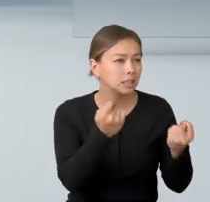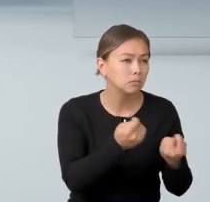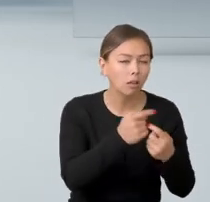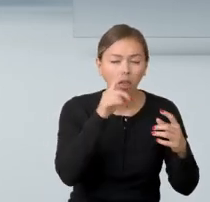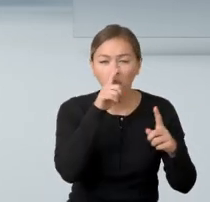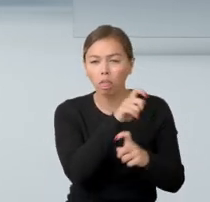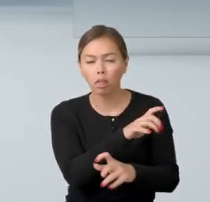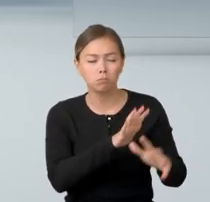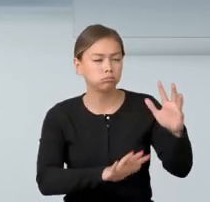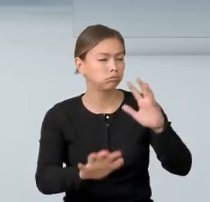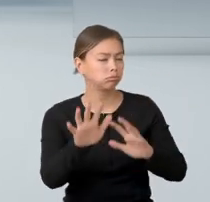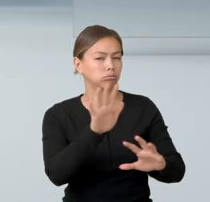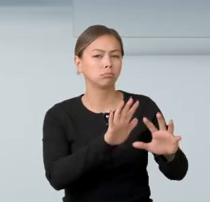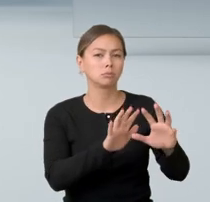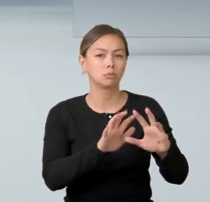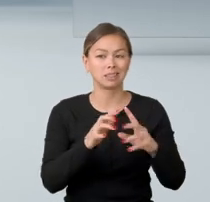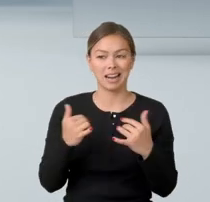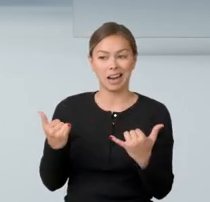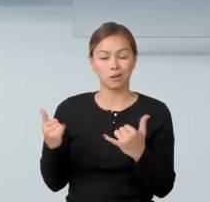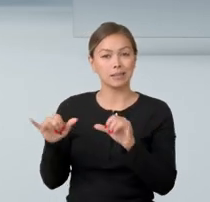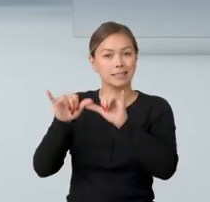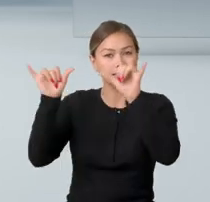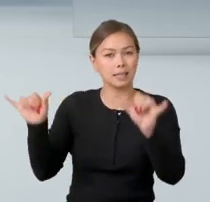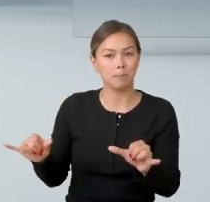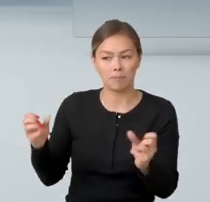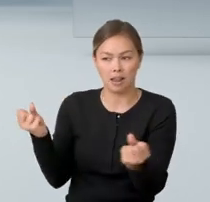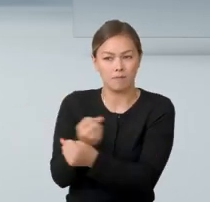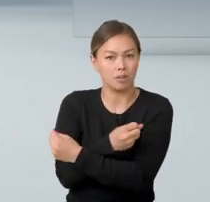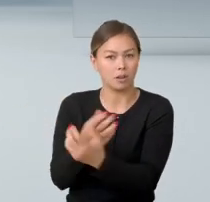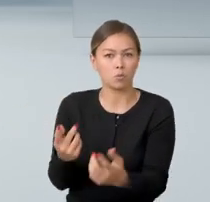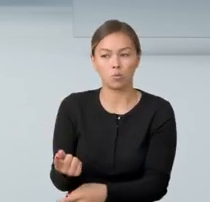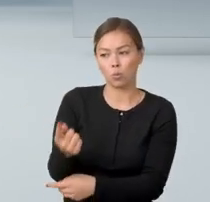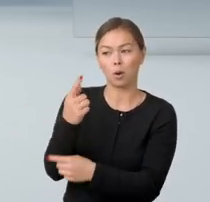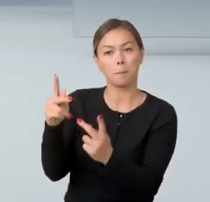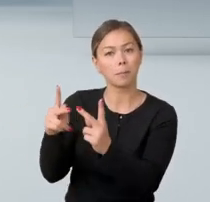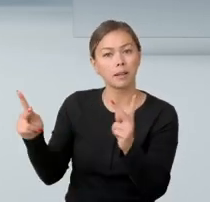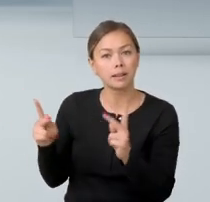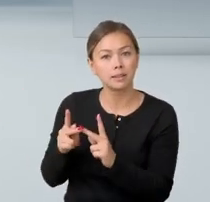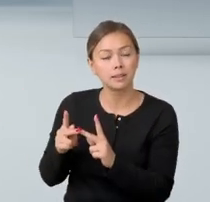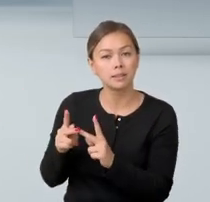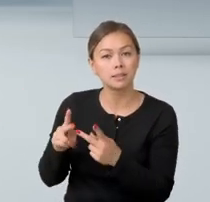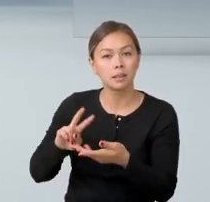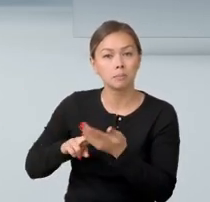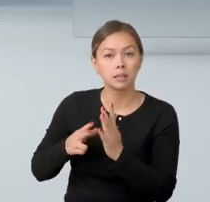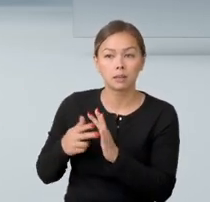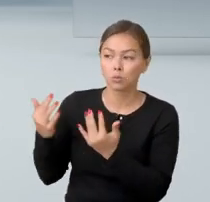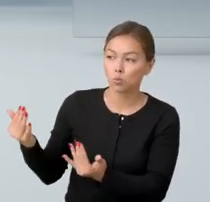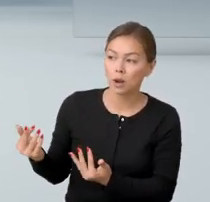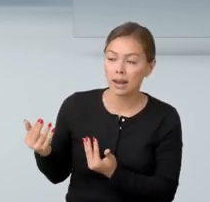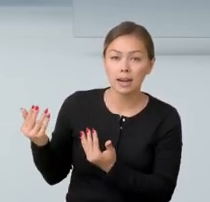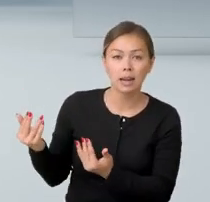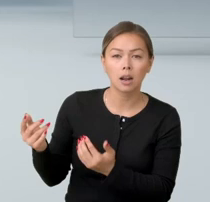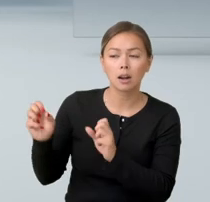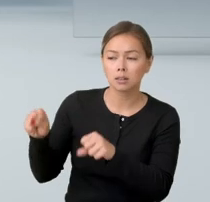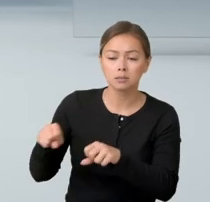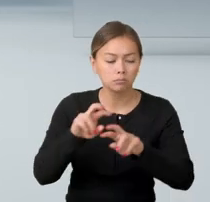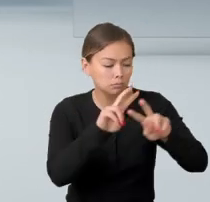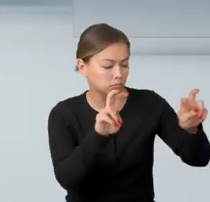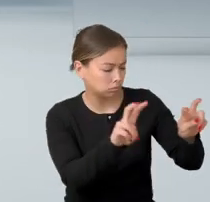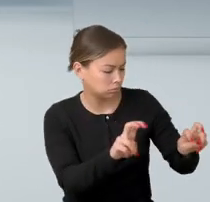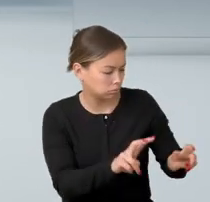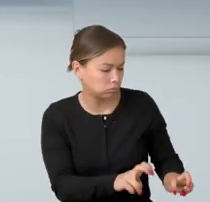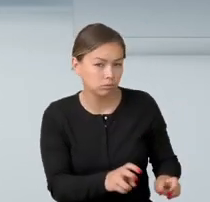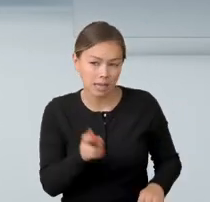teams now they are receiving inside the system everything's there and they are no longer only waiting for